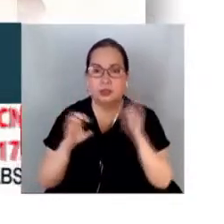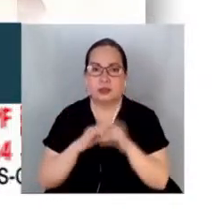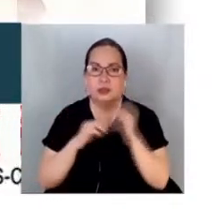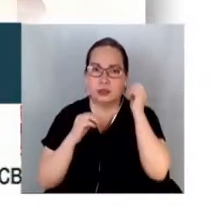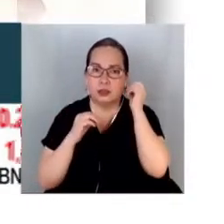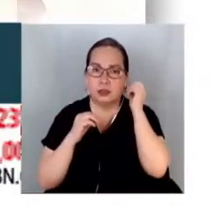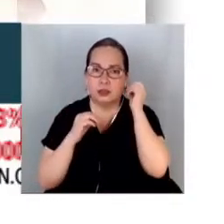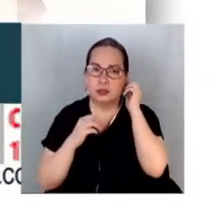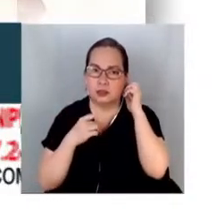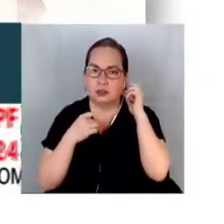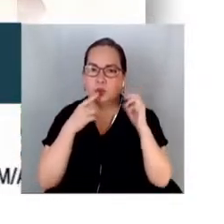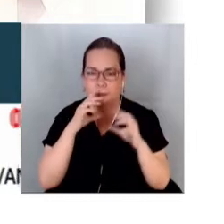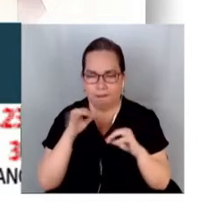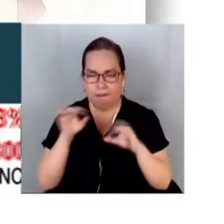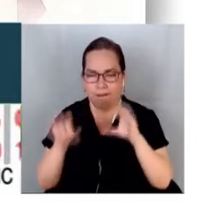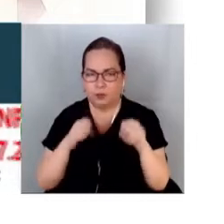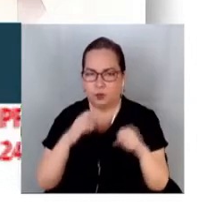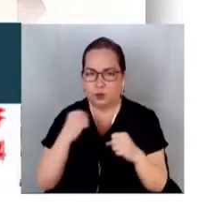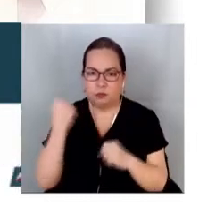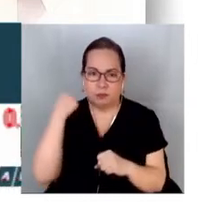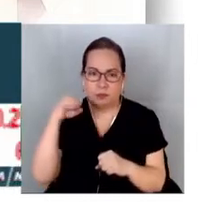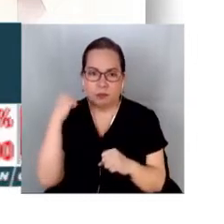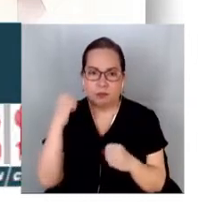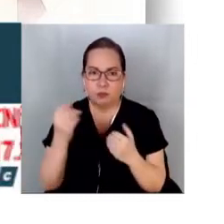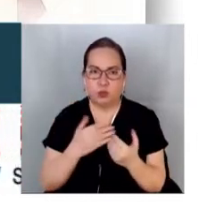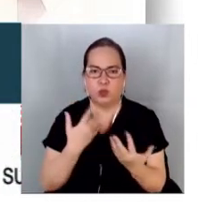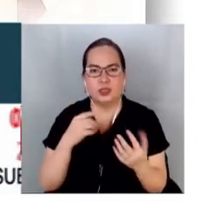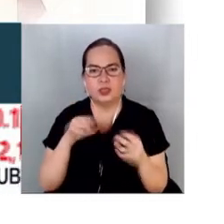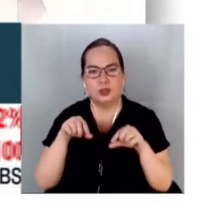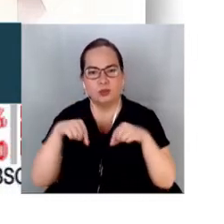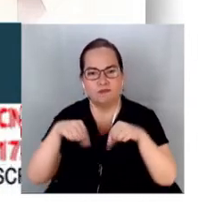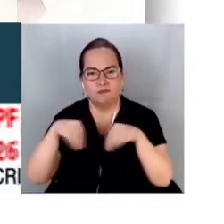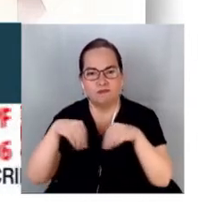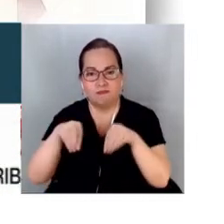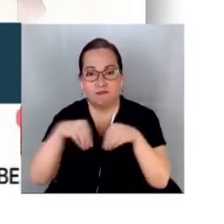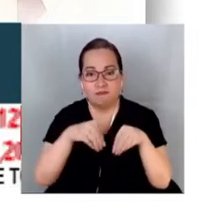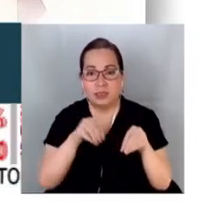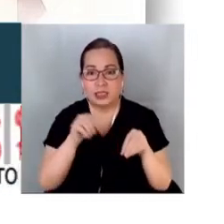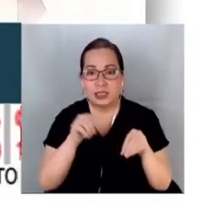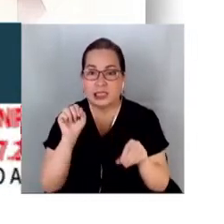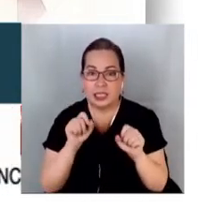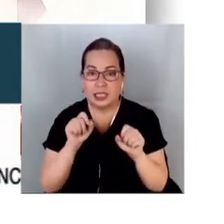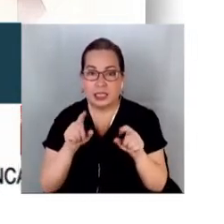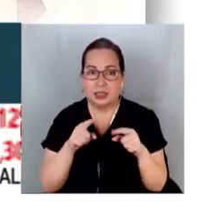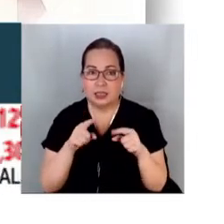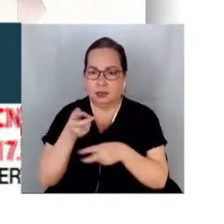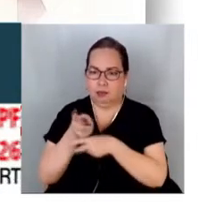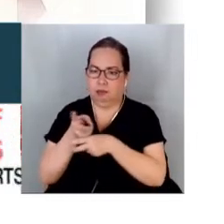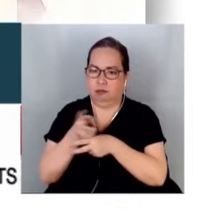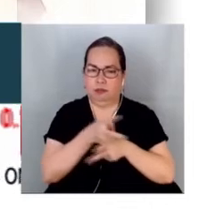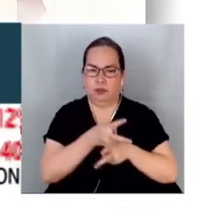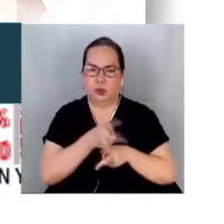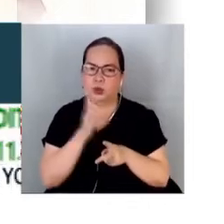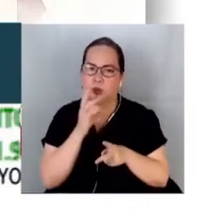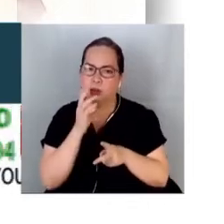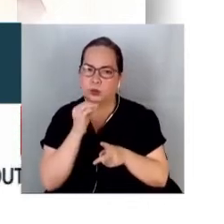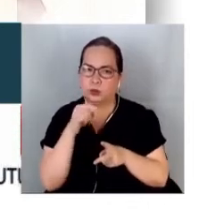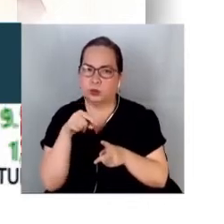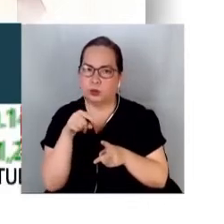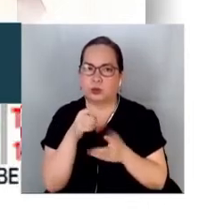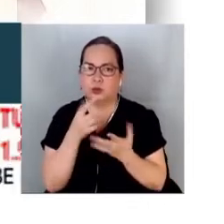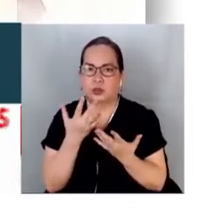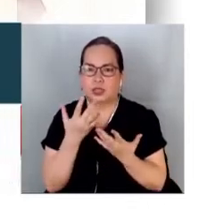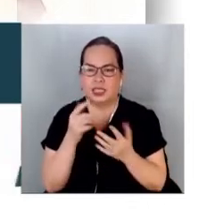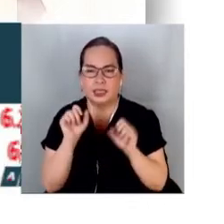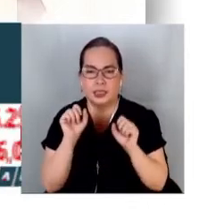those violators. Mostly muna yung vendors. Our heightened alert in terms of looking at traders and